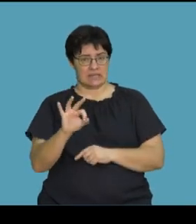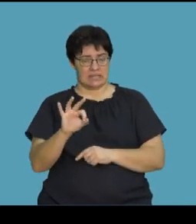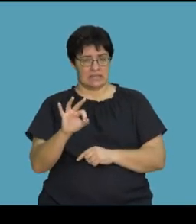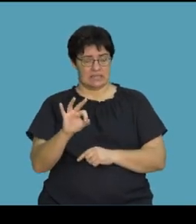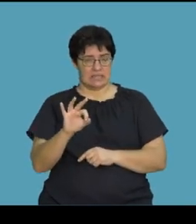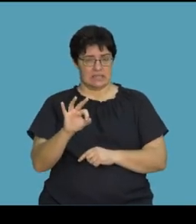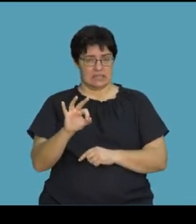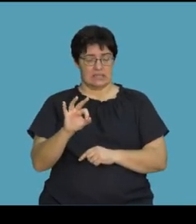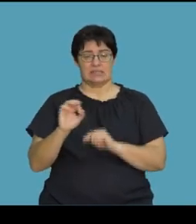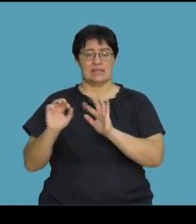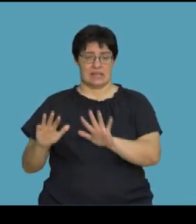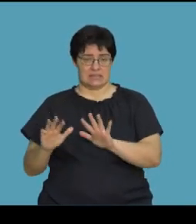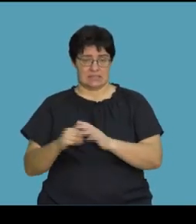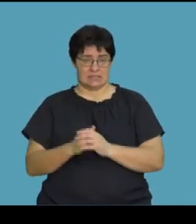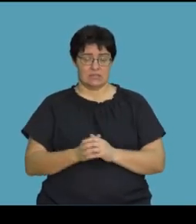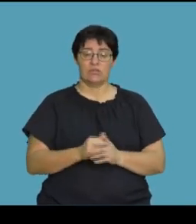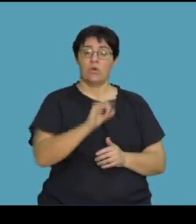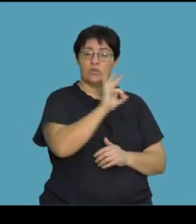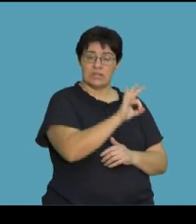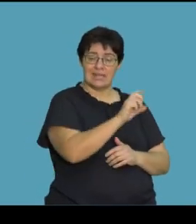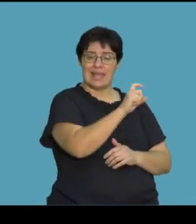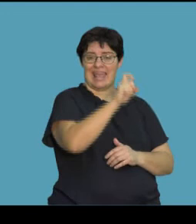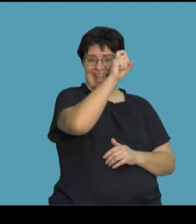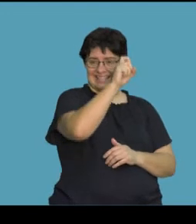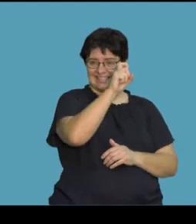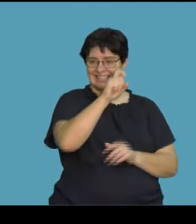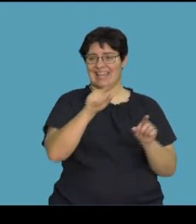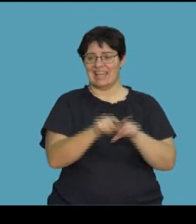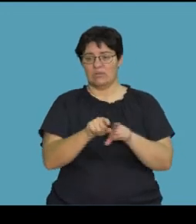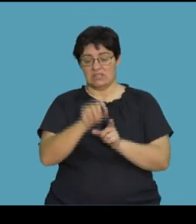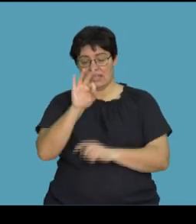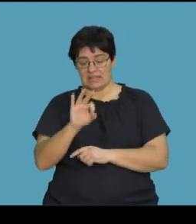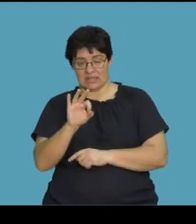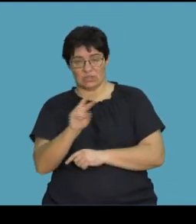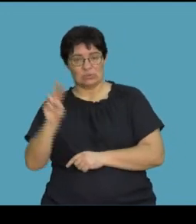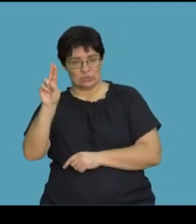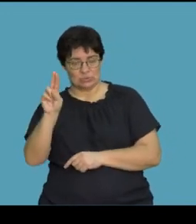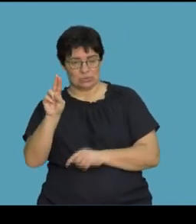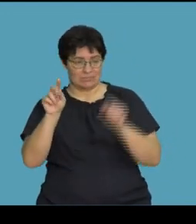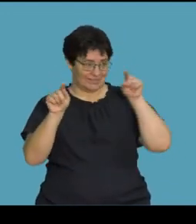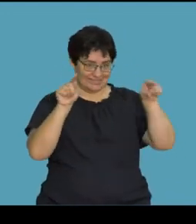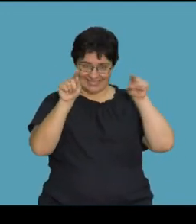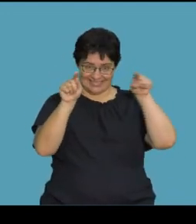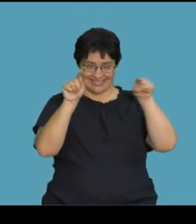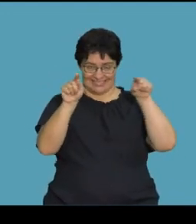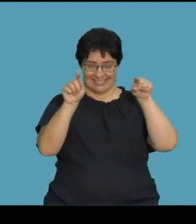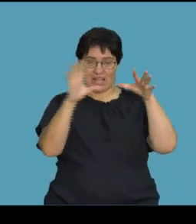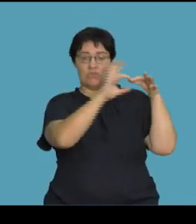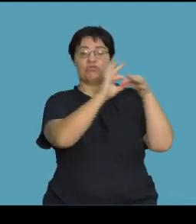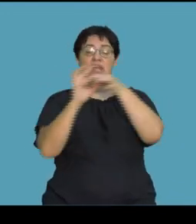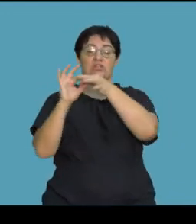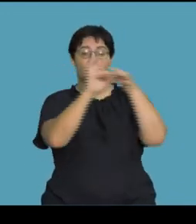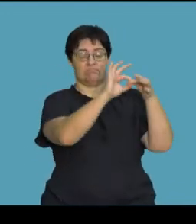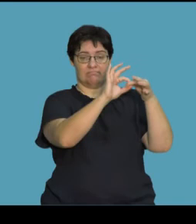x is equals to 3 to the exponent of 2. Whatever that x is, it must make sure that the relationship